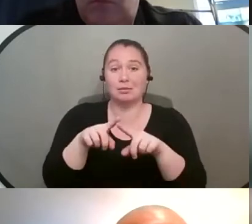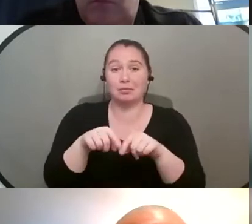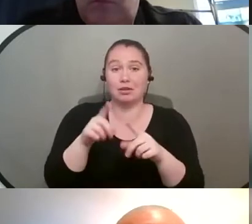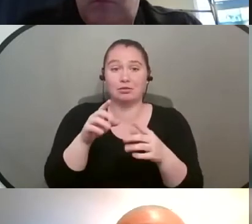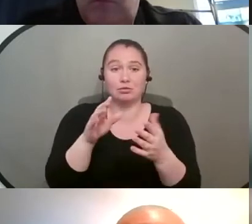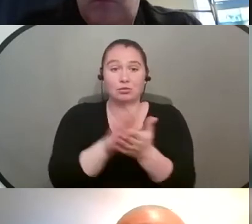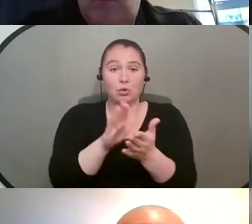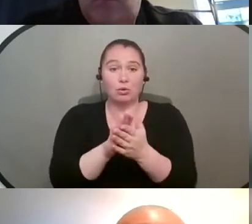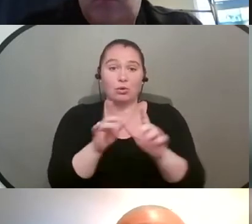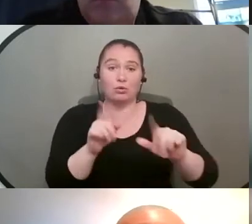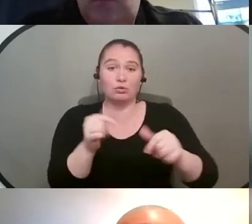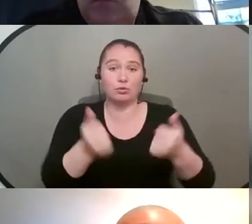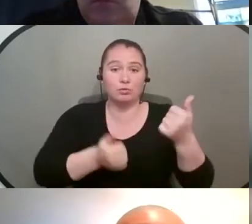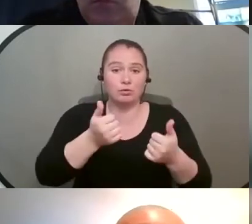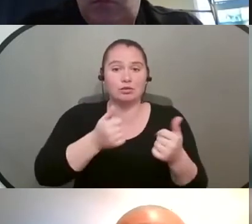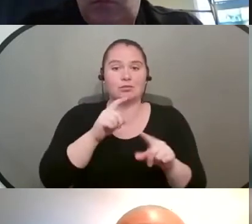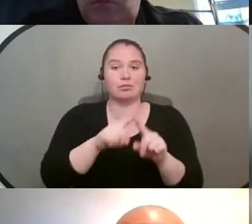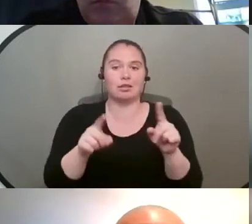to.